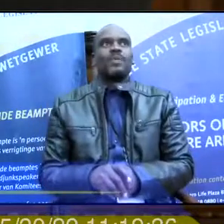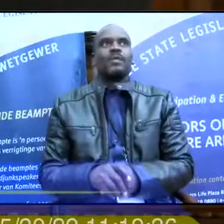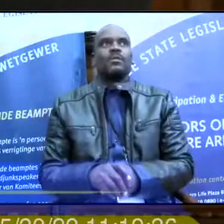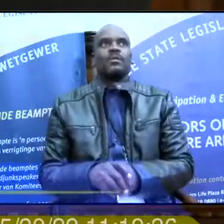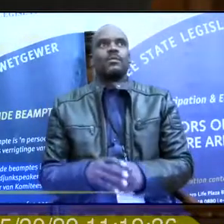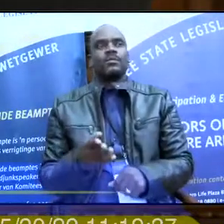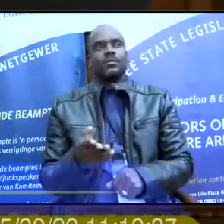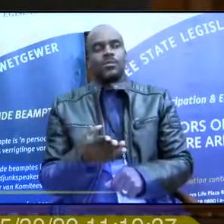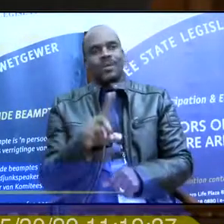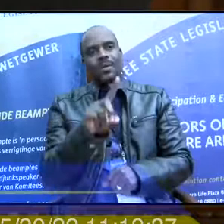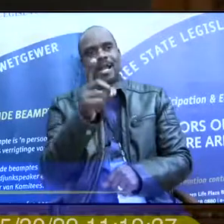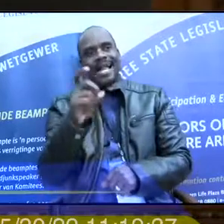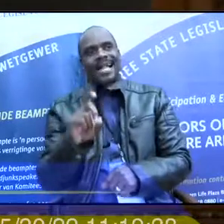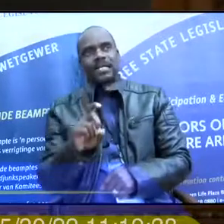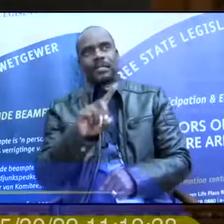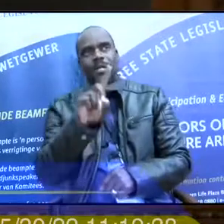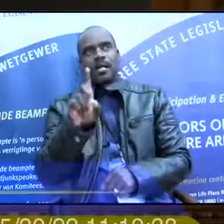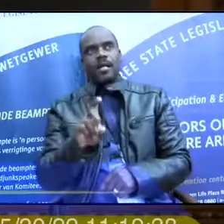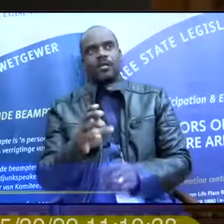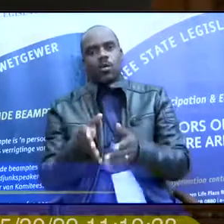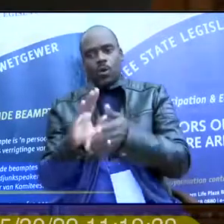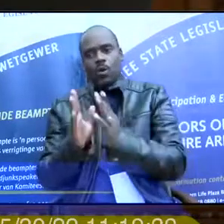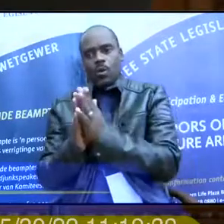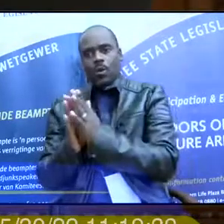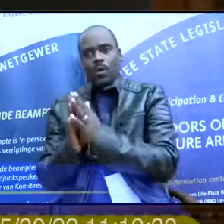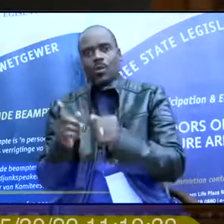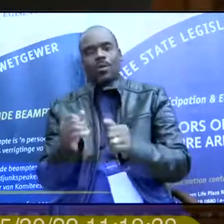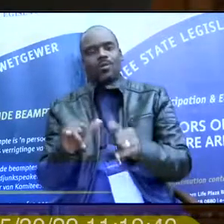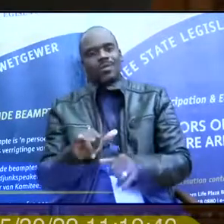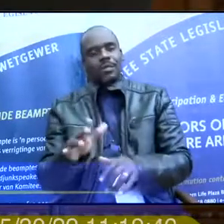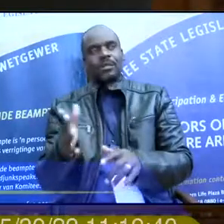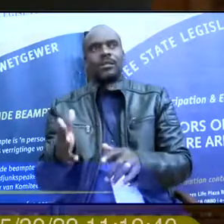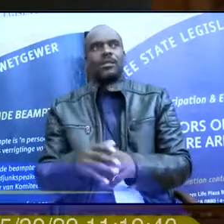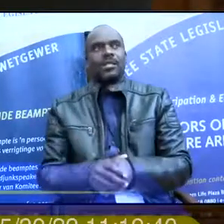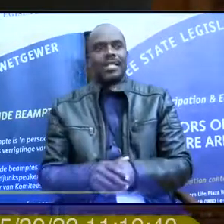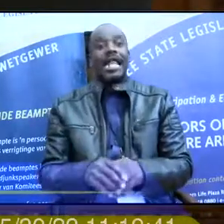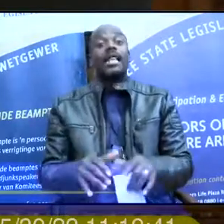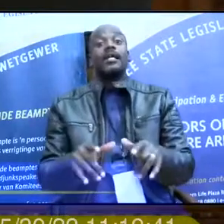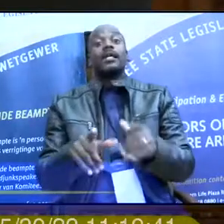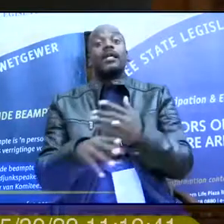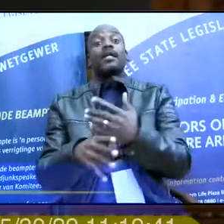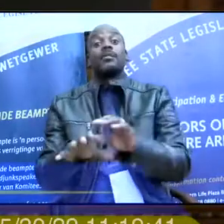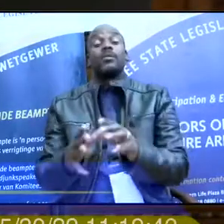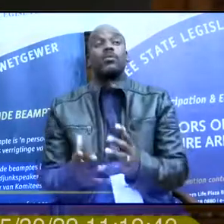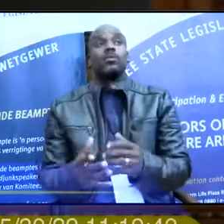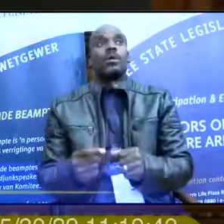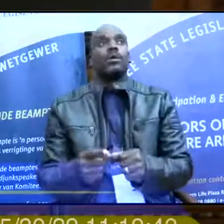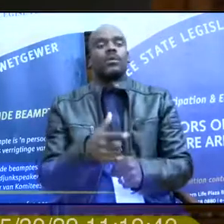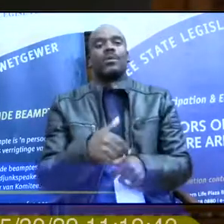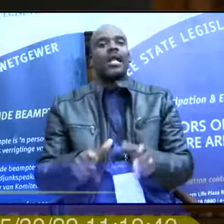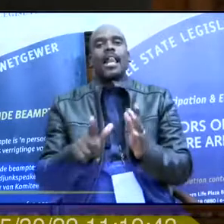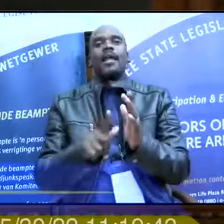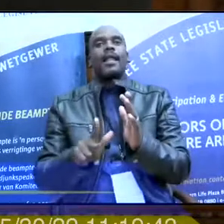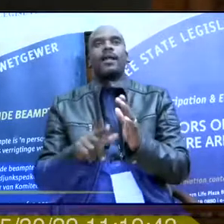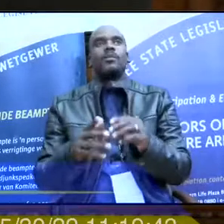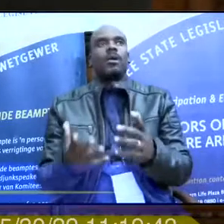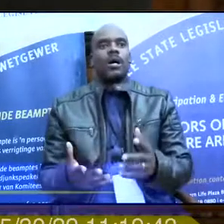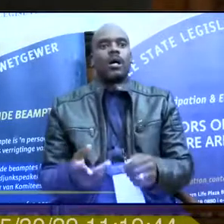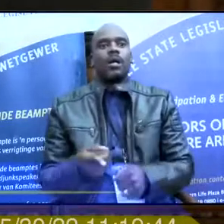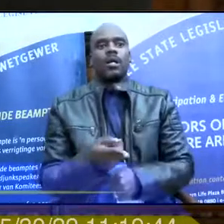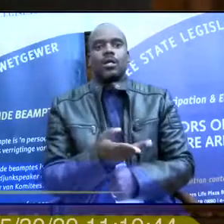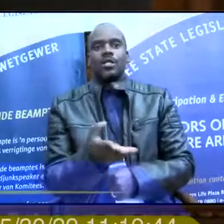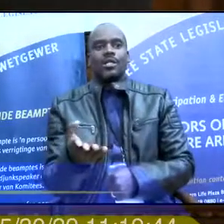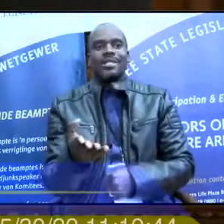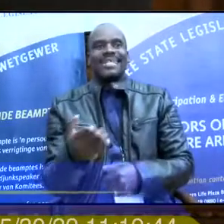we've asked that we consciously address those matters and that then also deals with the labor environment within